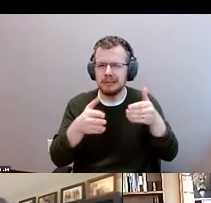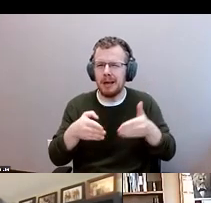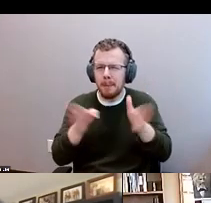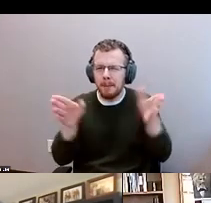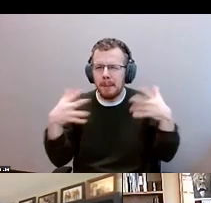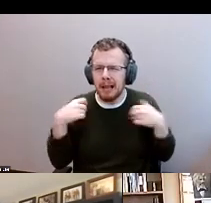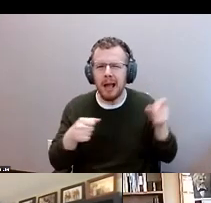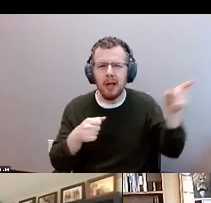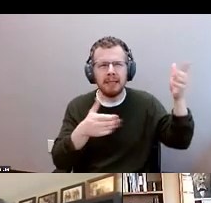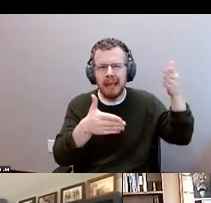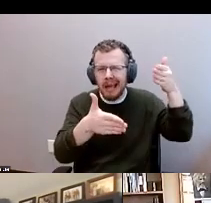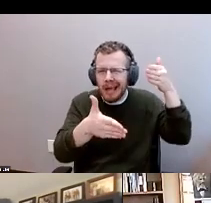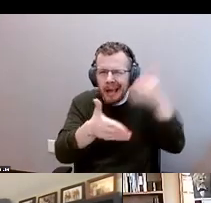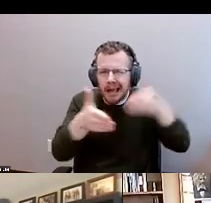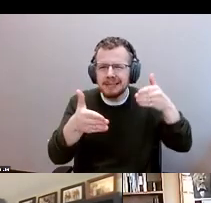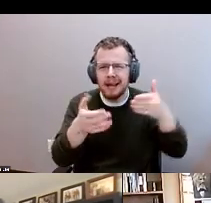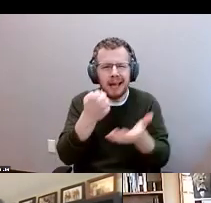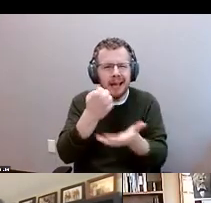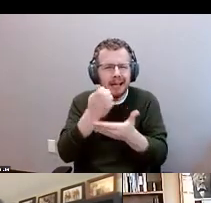anti-economic development,